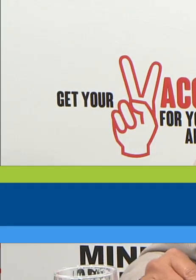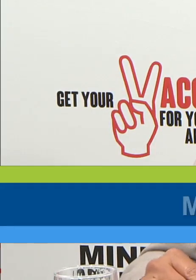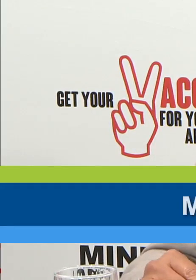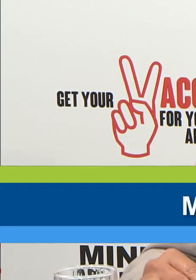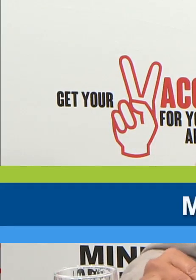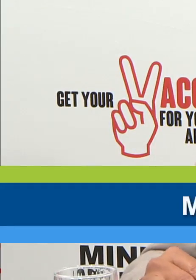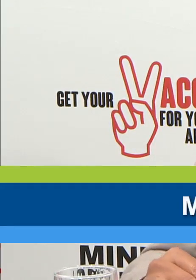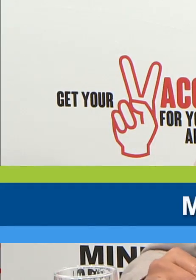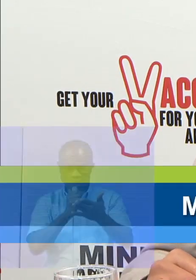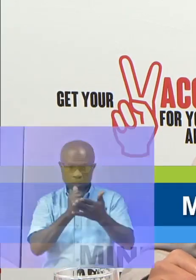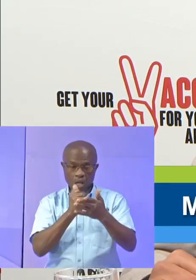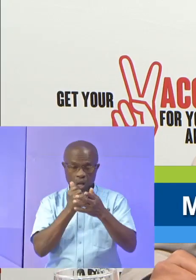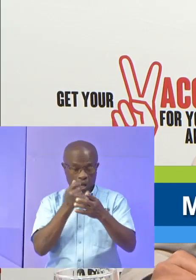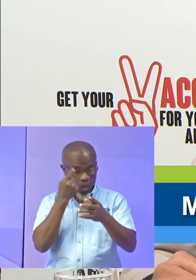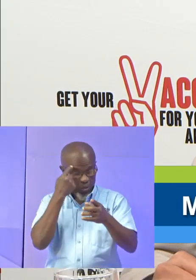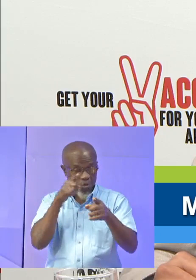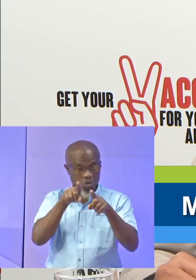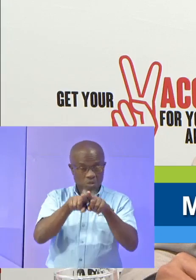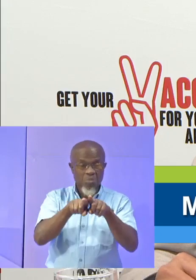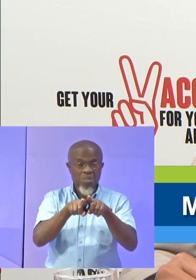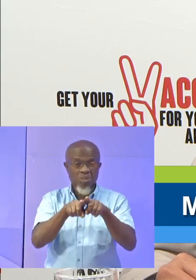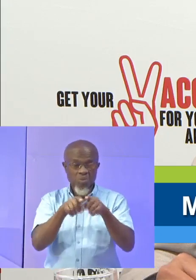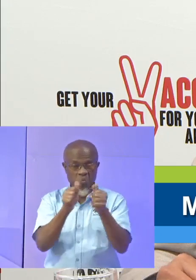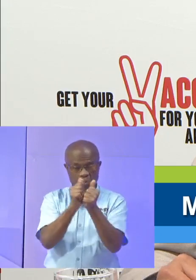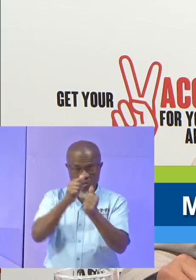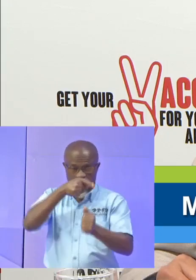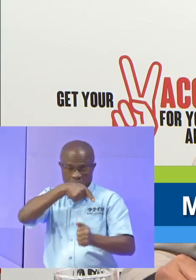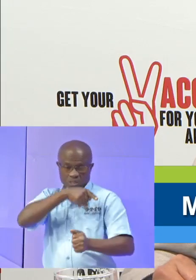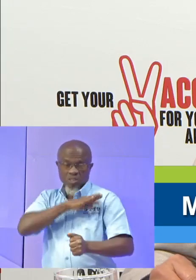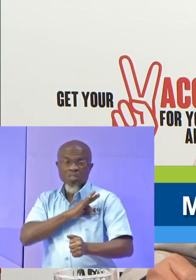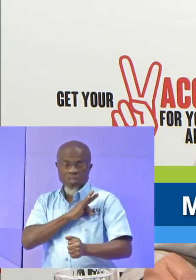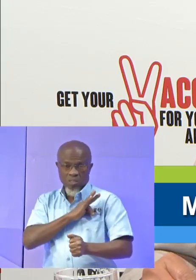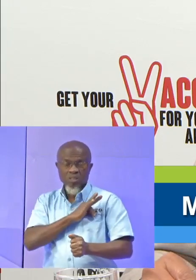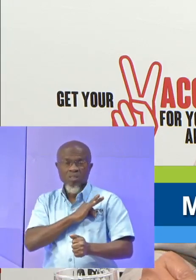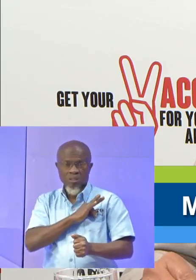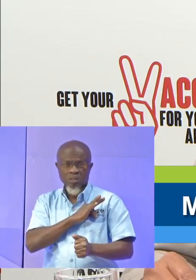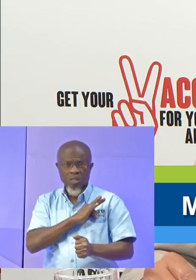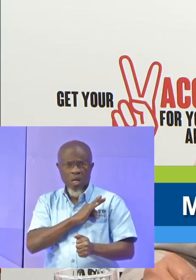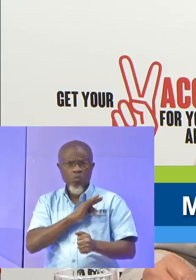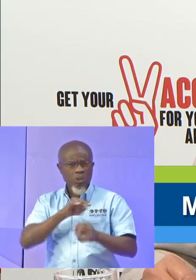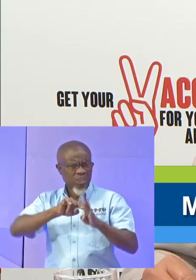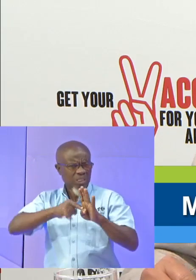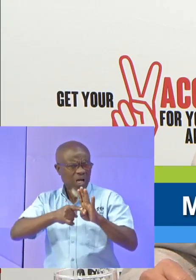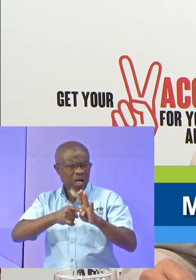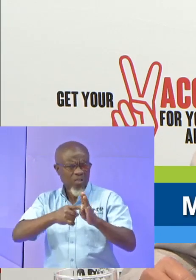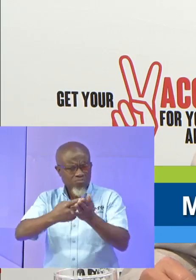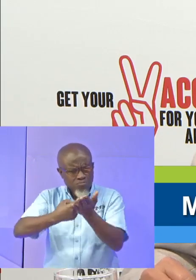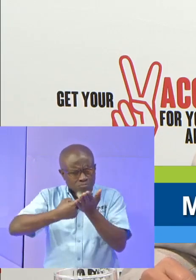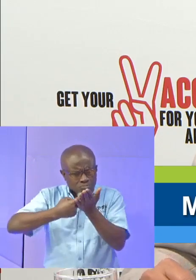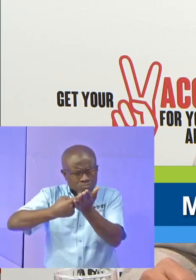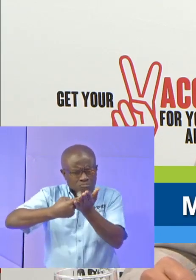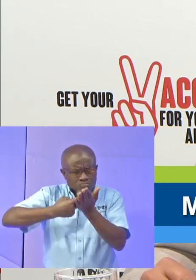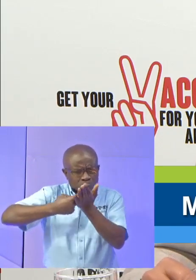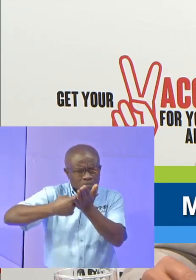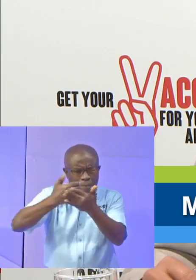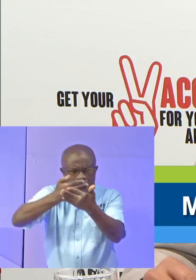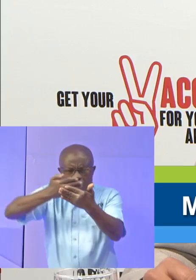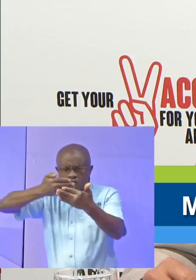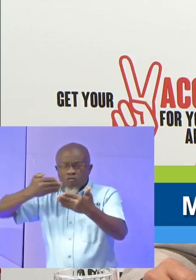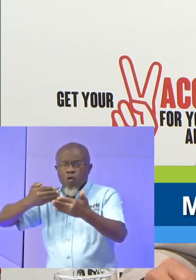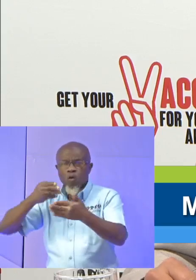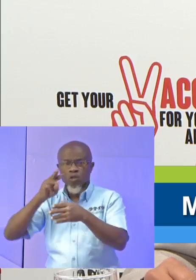with Pfizer, and we started these negotiations prior to